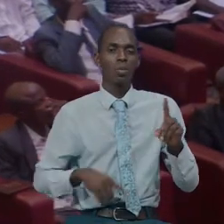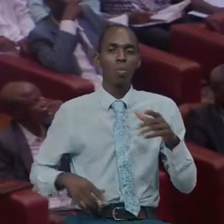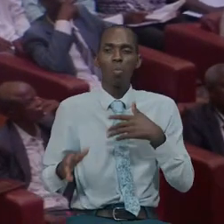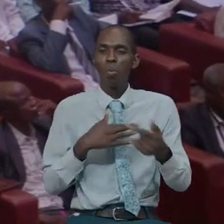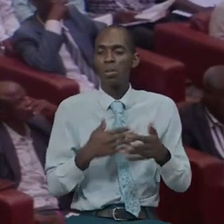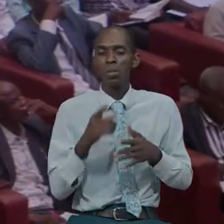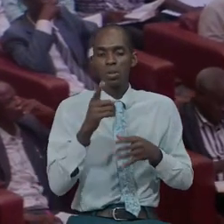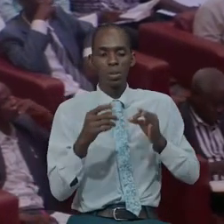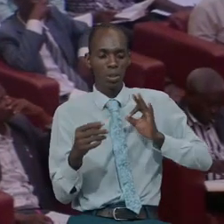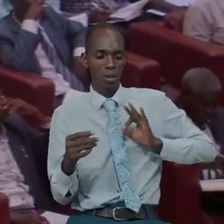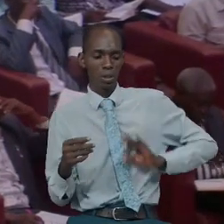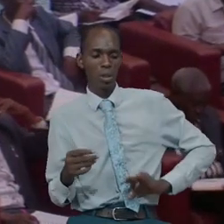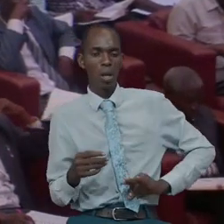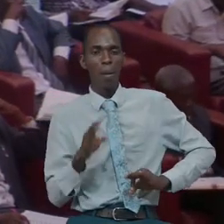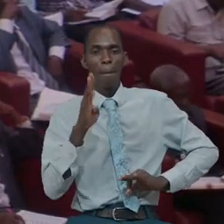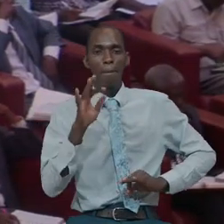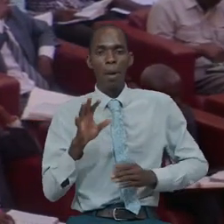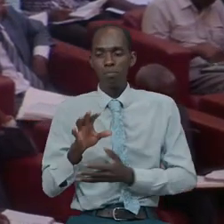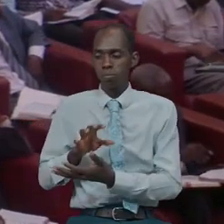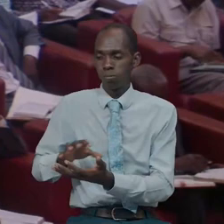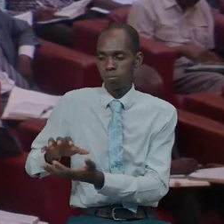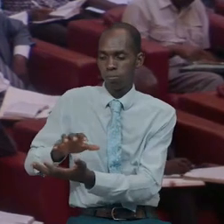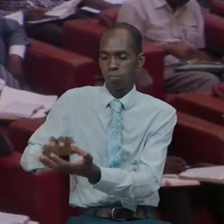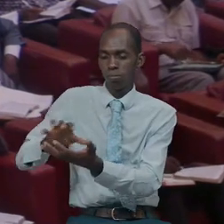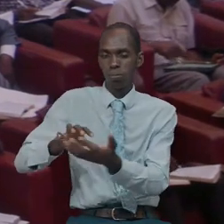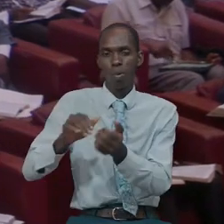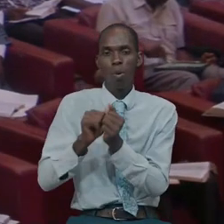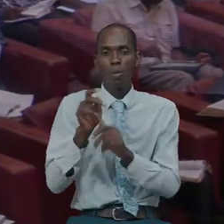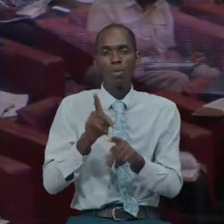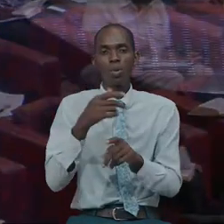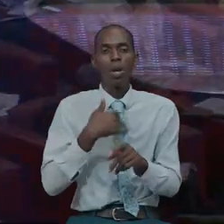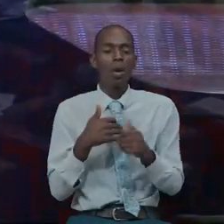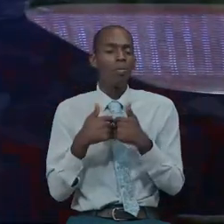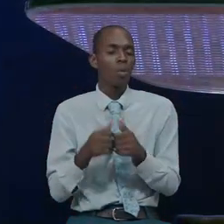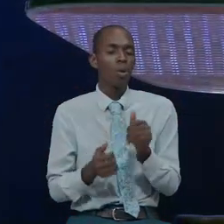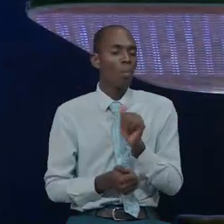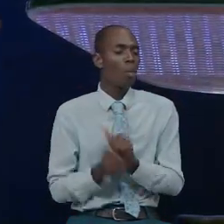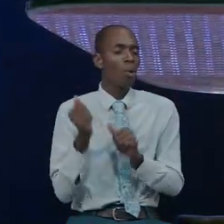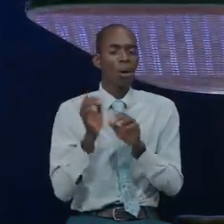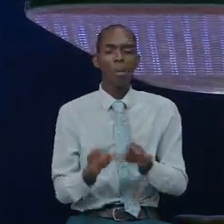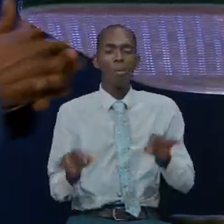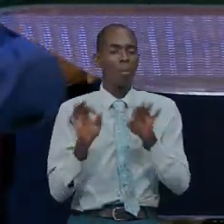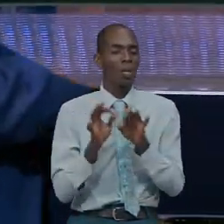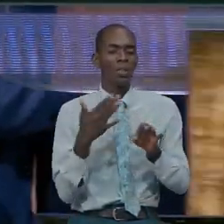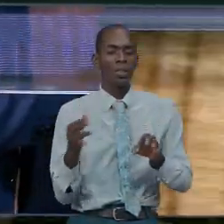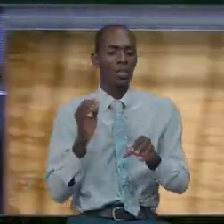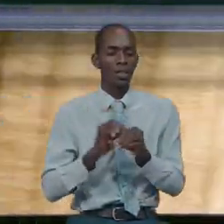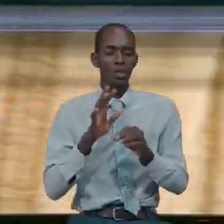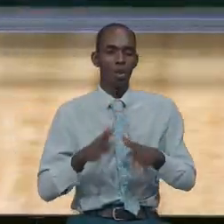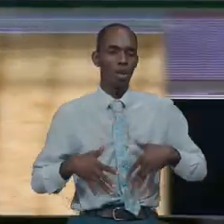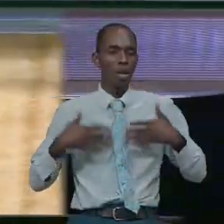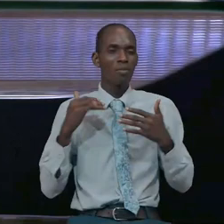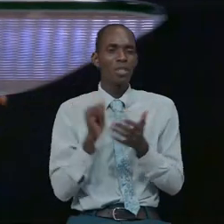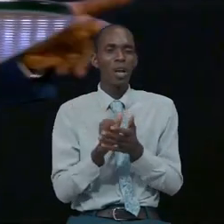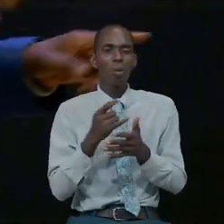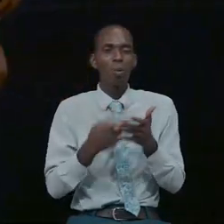gain by mingling with them, you have lost the most important thing in your life. That's what happened to the children